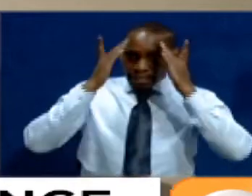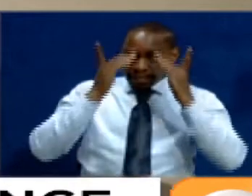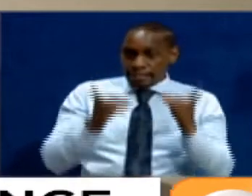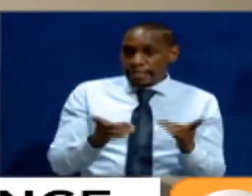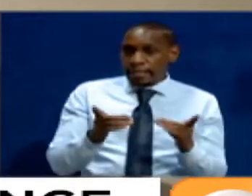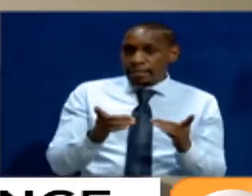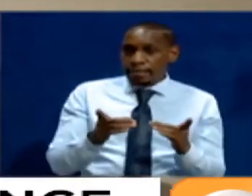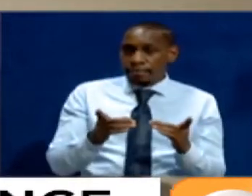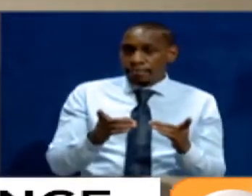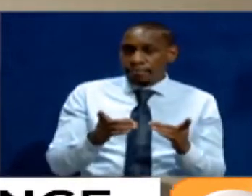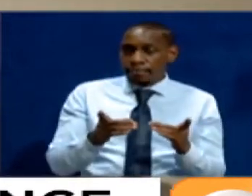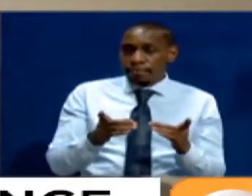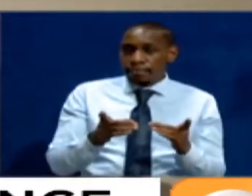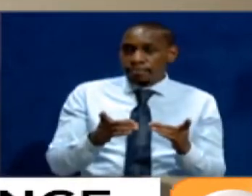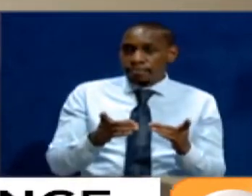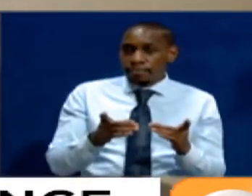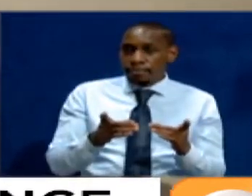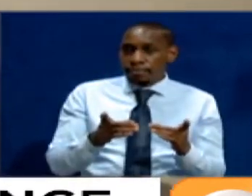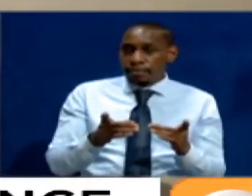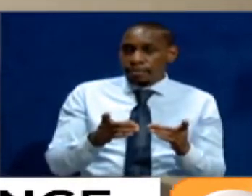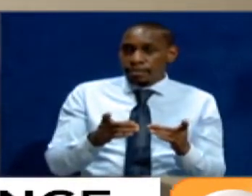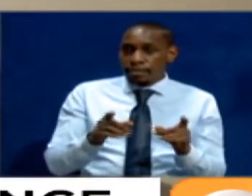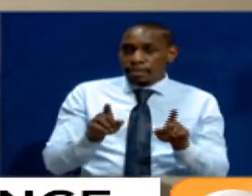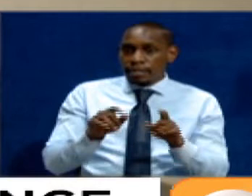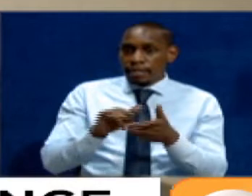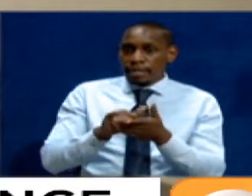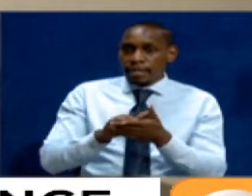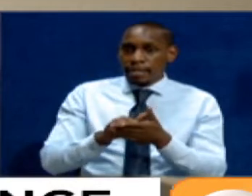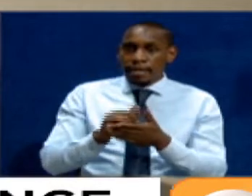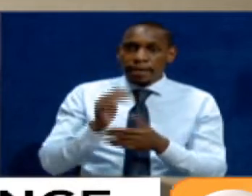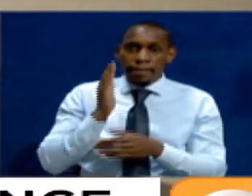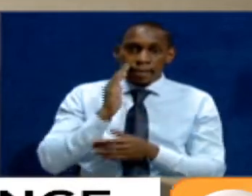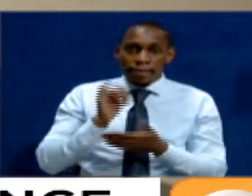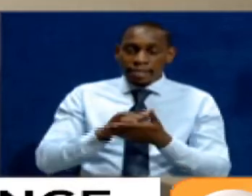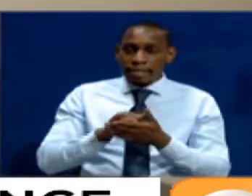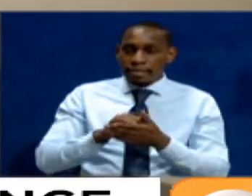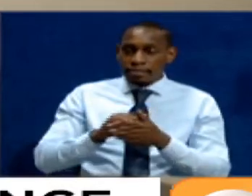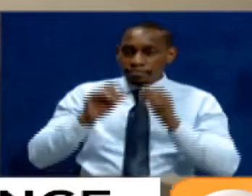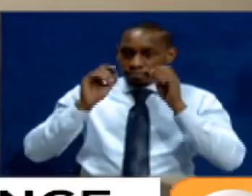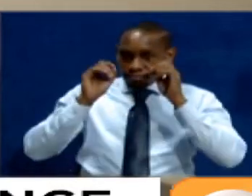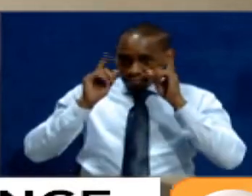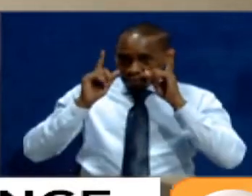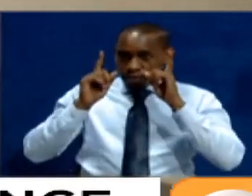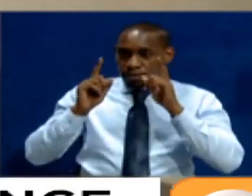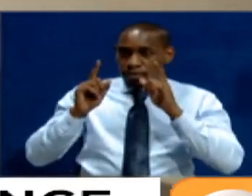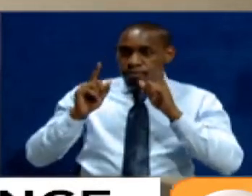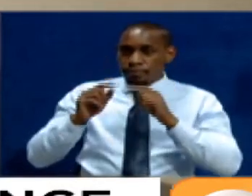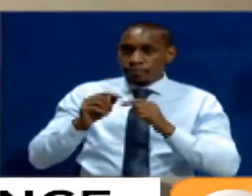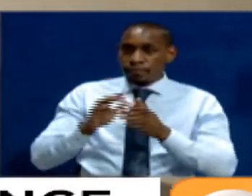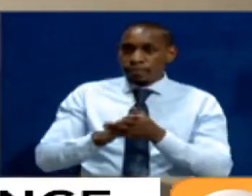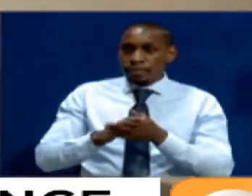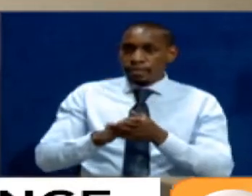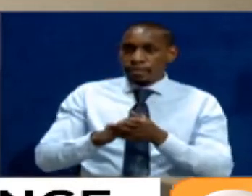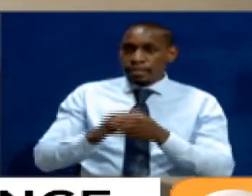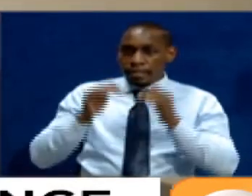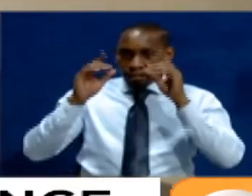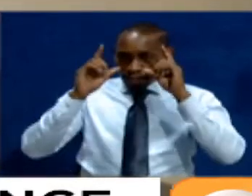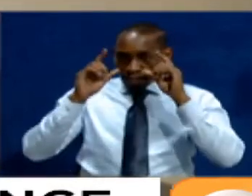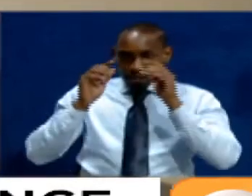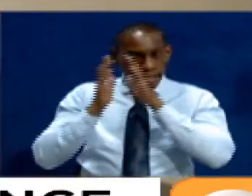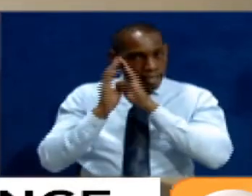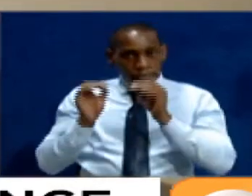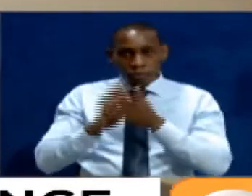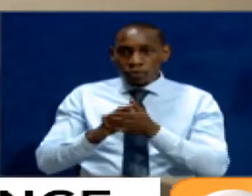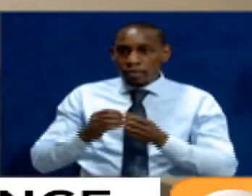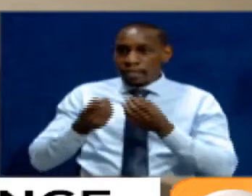decision. We don't realize that our mothers actually stayed up awake the whole night giving us paracetamol and